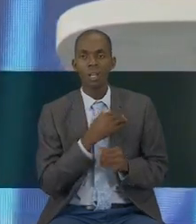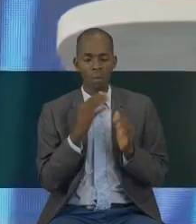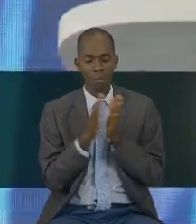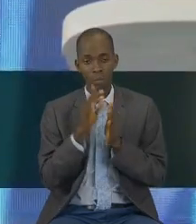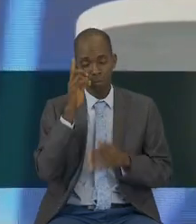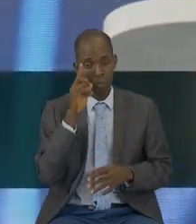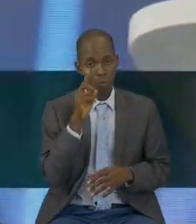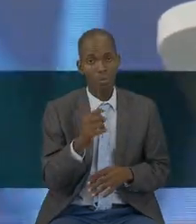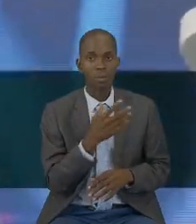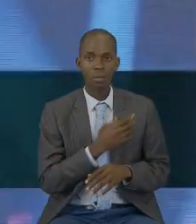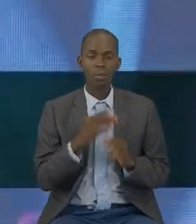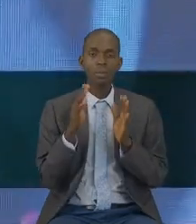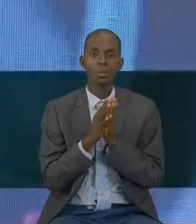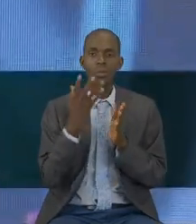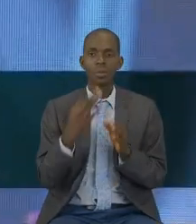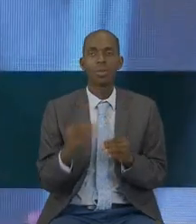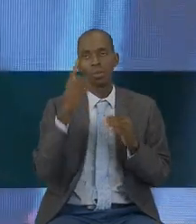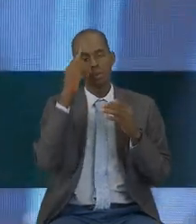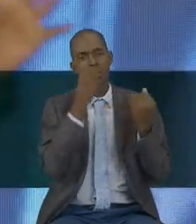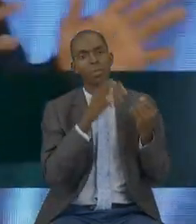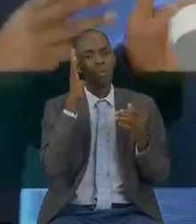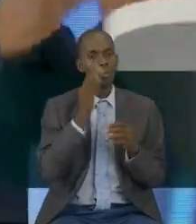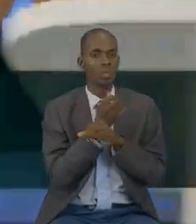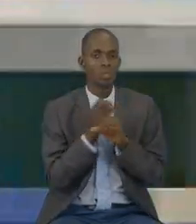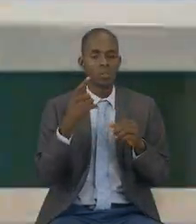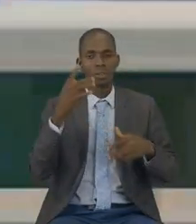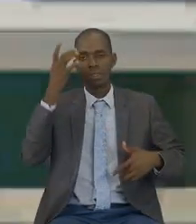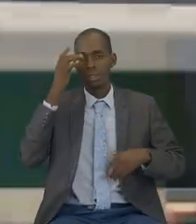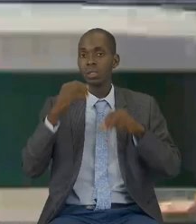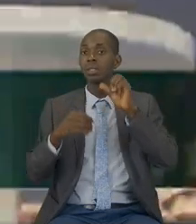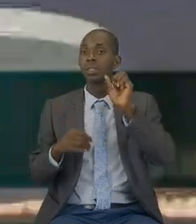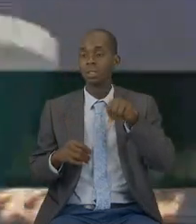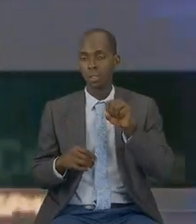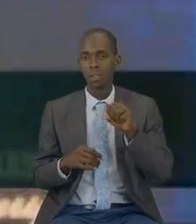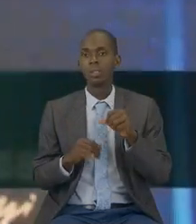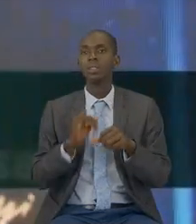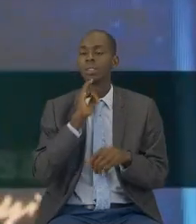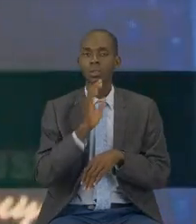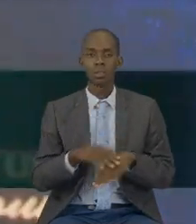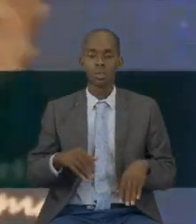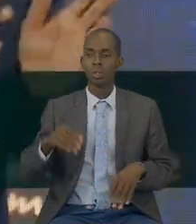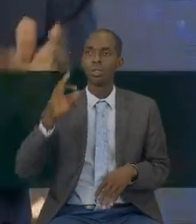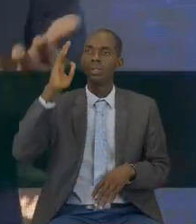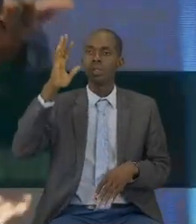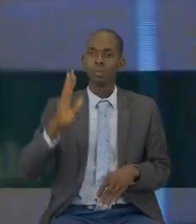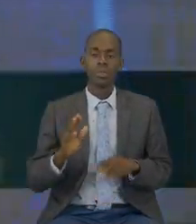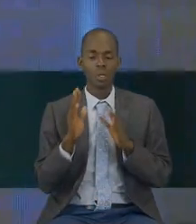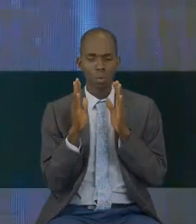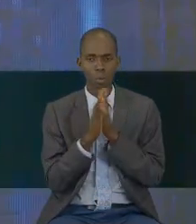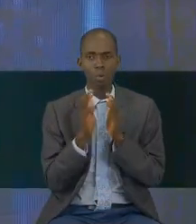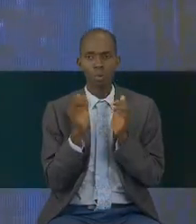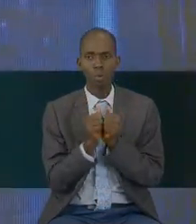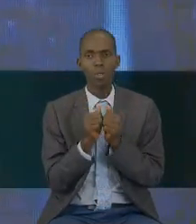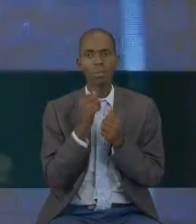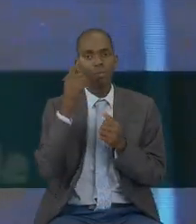him, and the prayer of faith shall save the sick. Yes, pastoral prayer for divine presence.